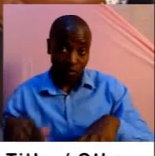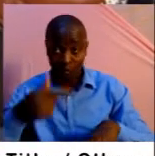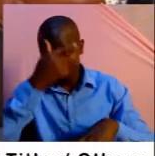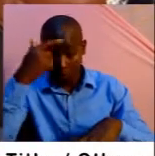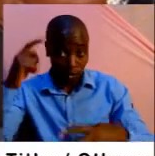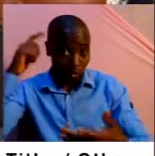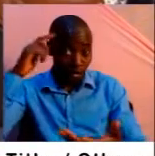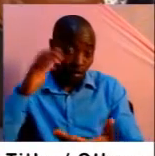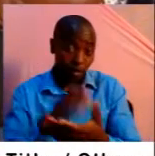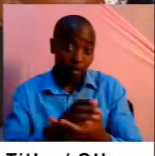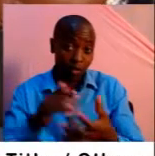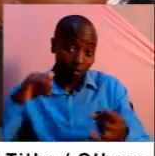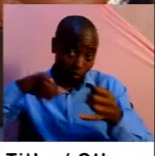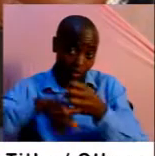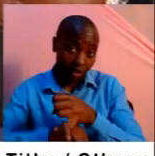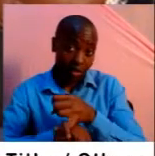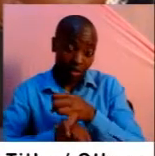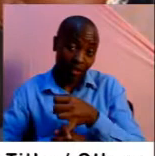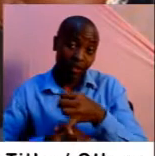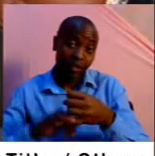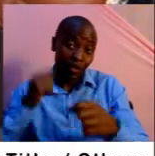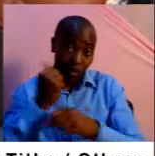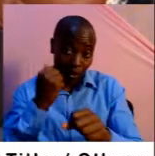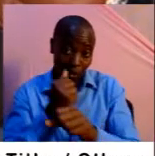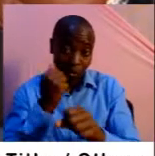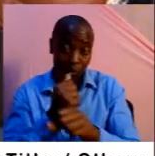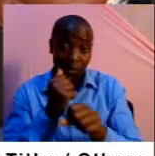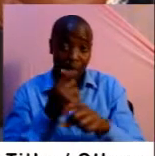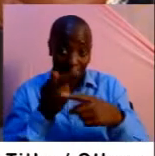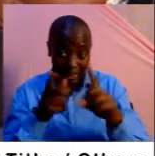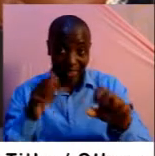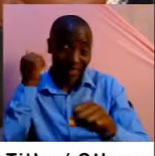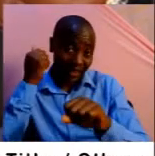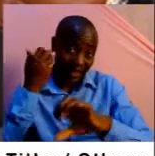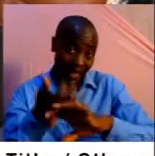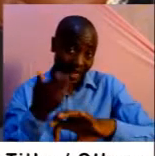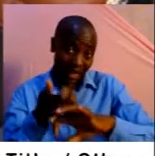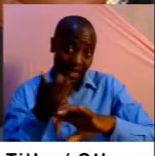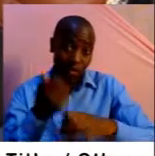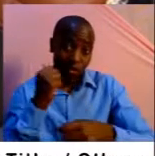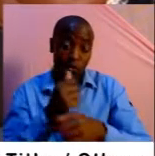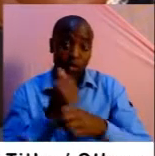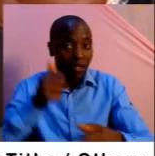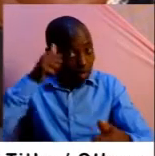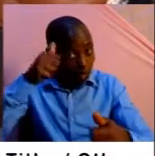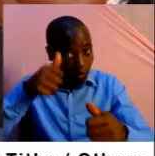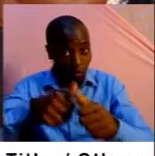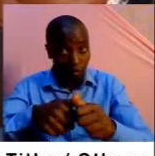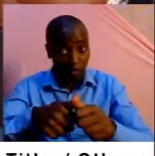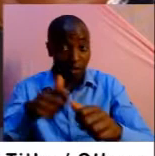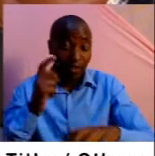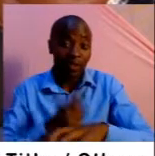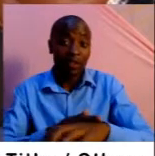a marriage is workable. Marriage is workable, though it is hard, it is still workable. Like I remember, when during